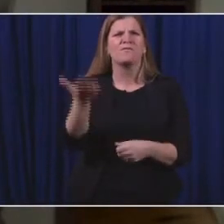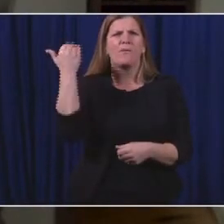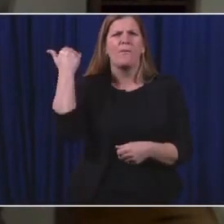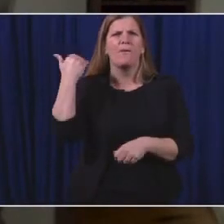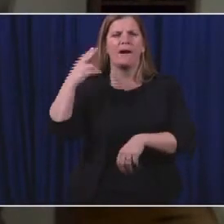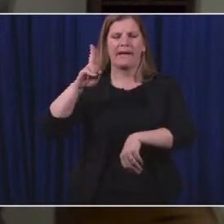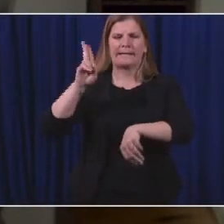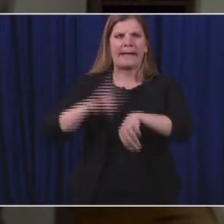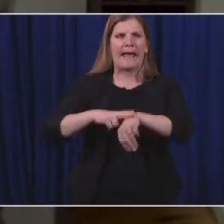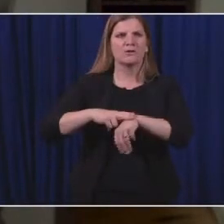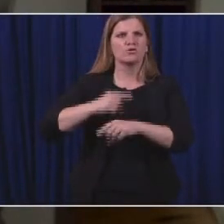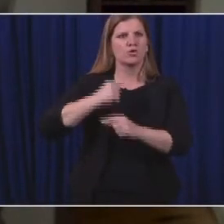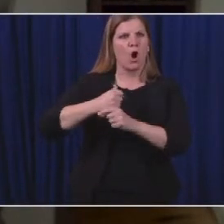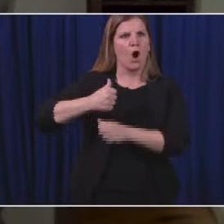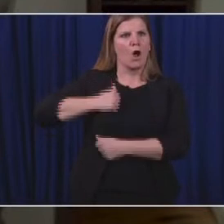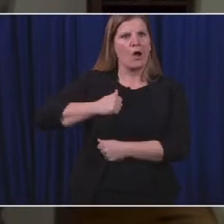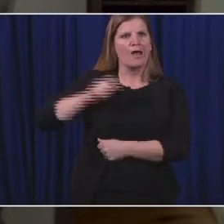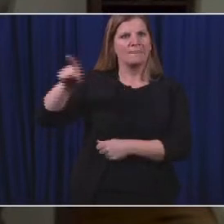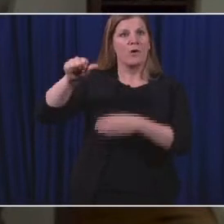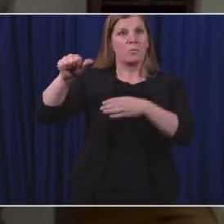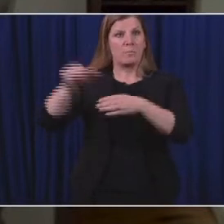them practicing,